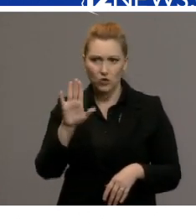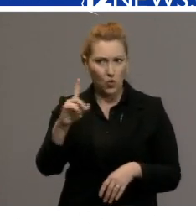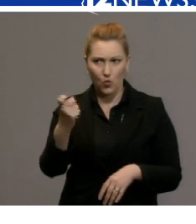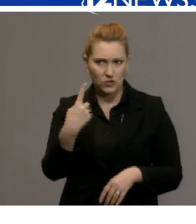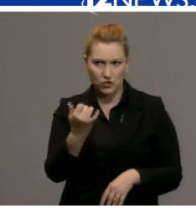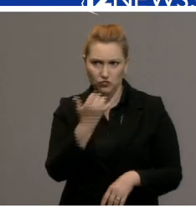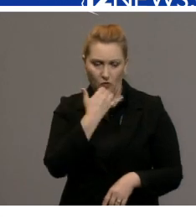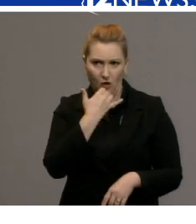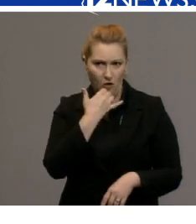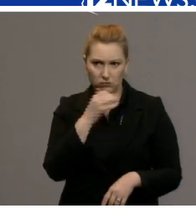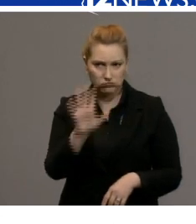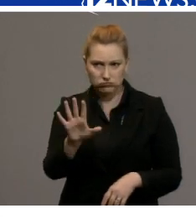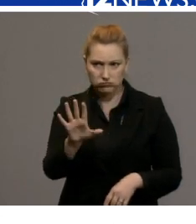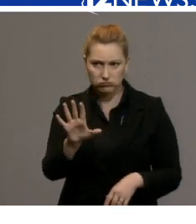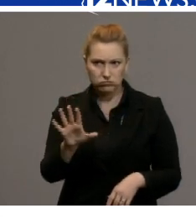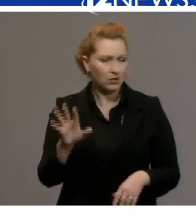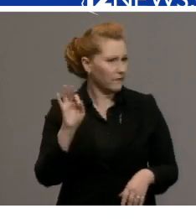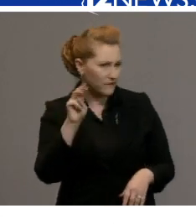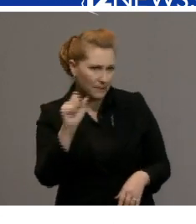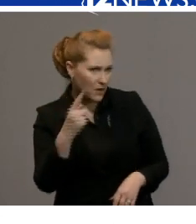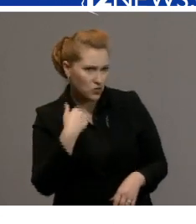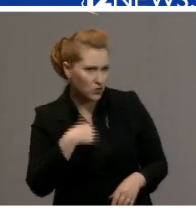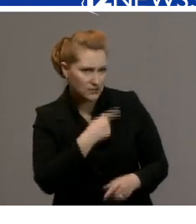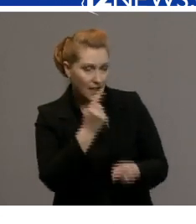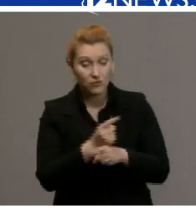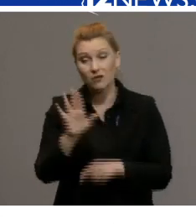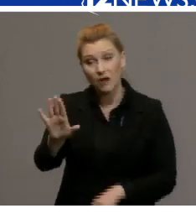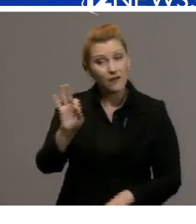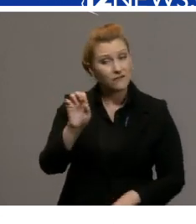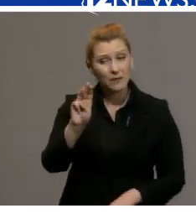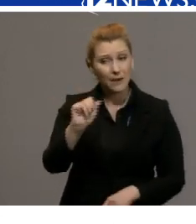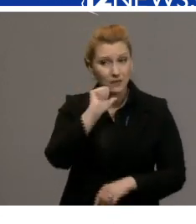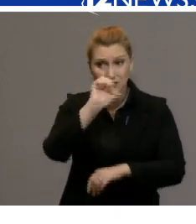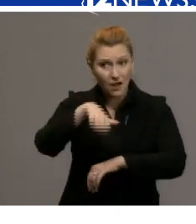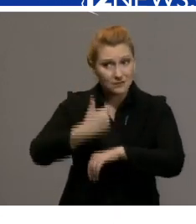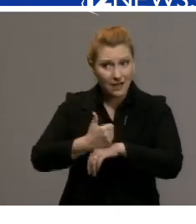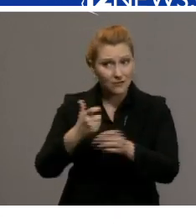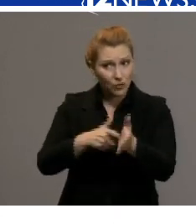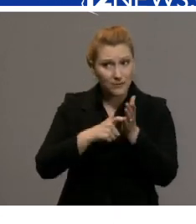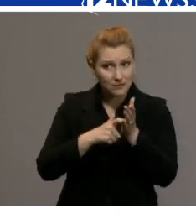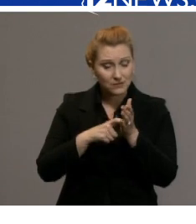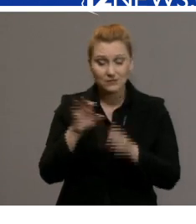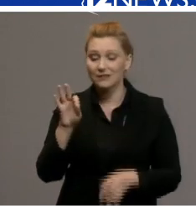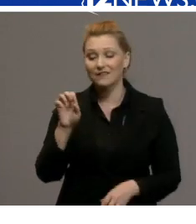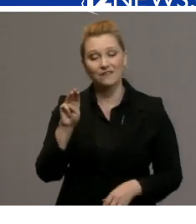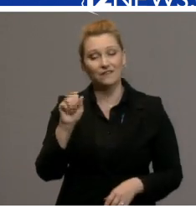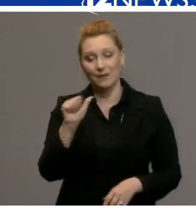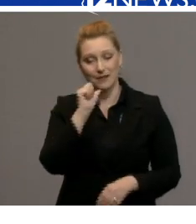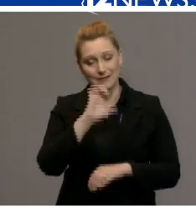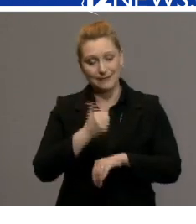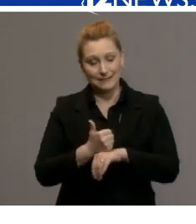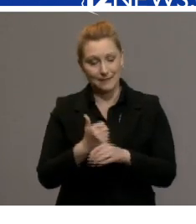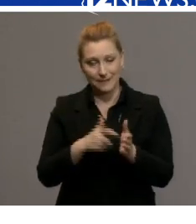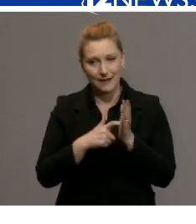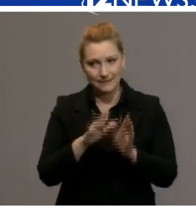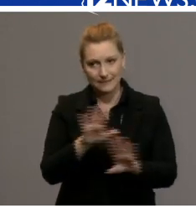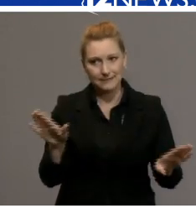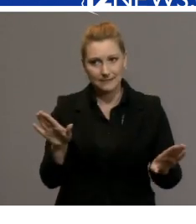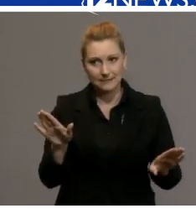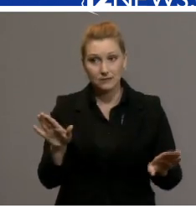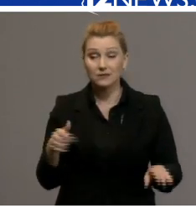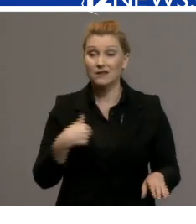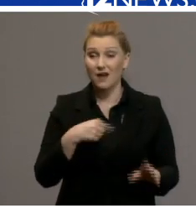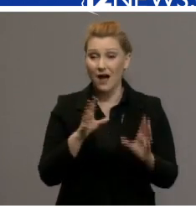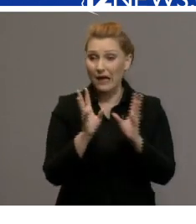not accurate, does right? not set guidance. FEMA does not set guidance. I have a meeting every week with the leader